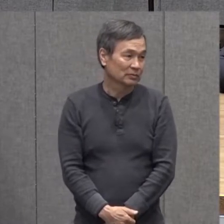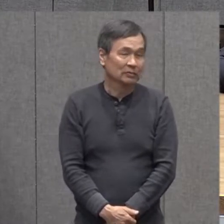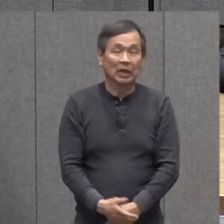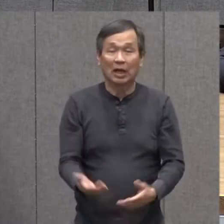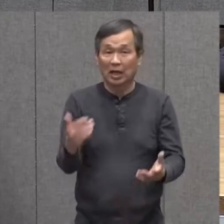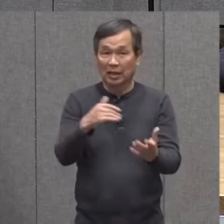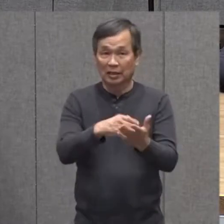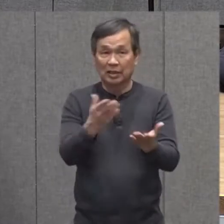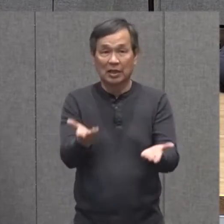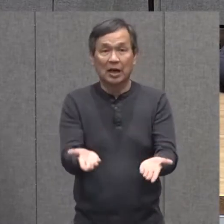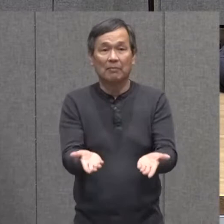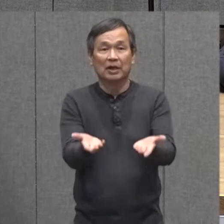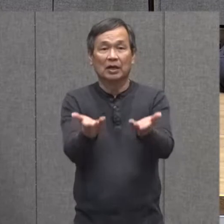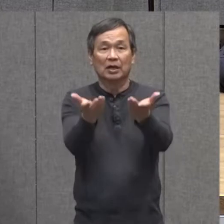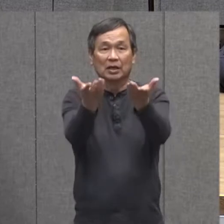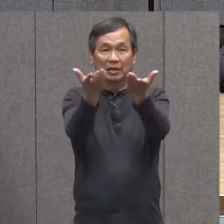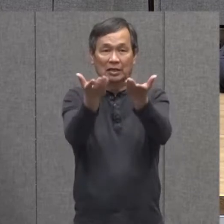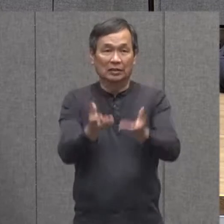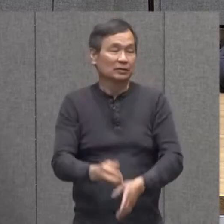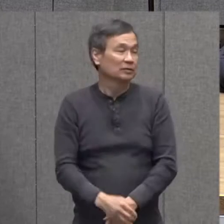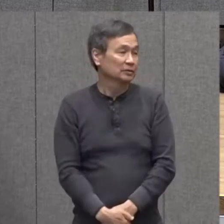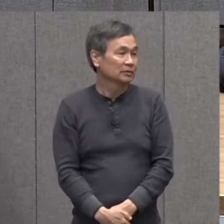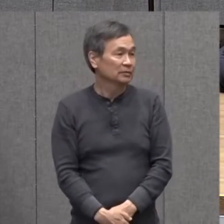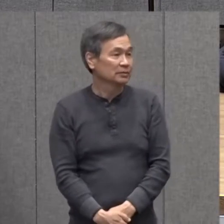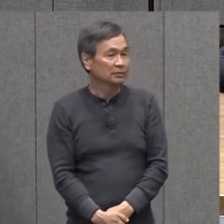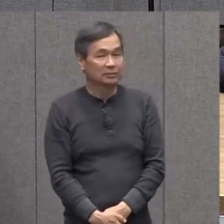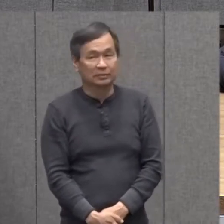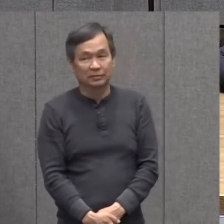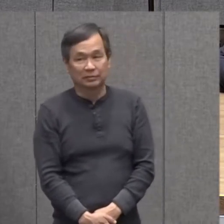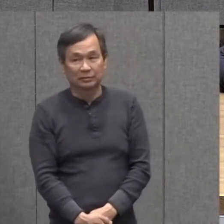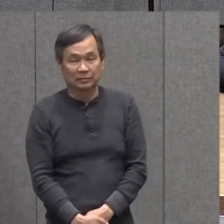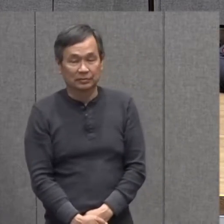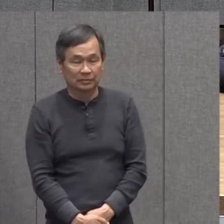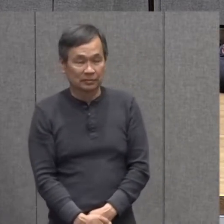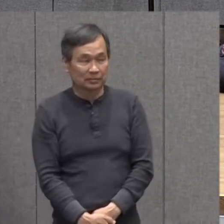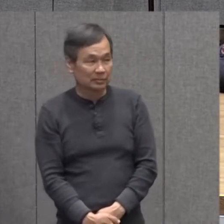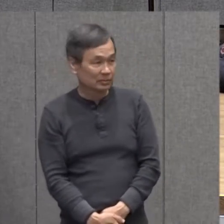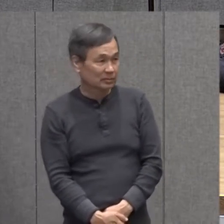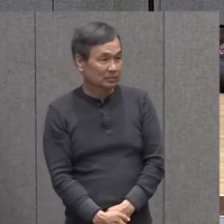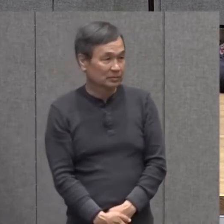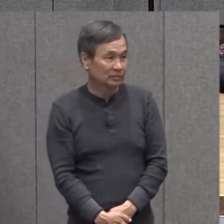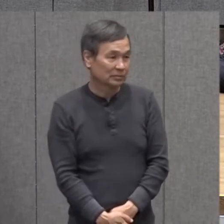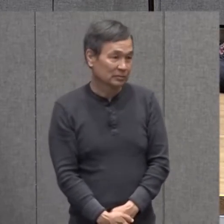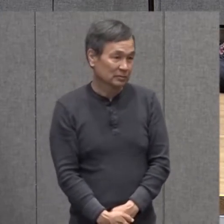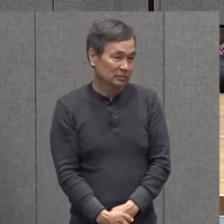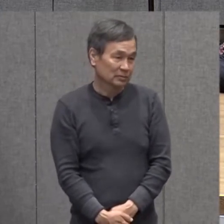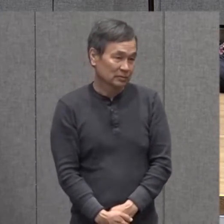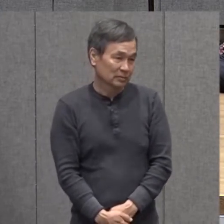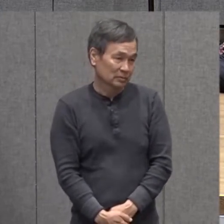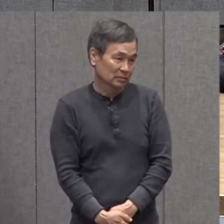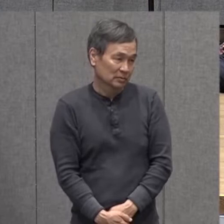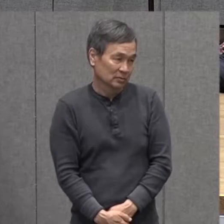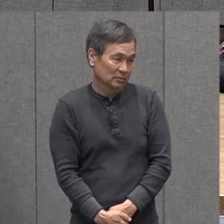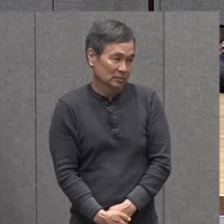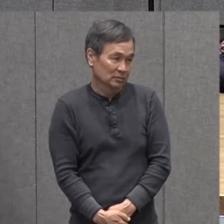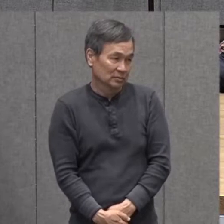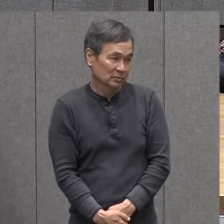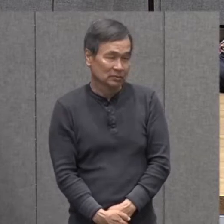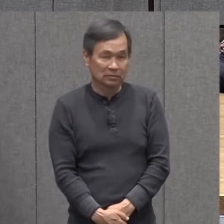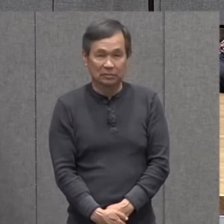And go back up one more time. y una vez más hacia arriba, 2 deep breaths